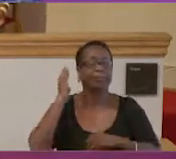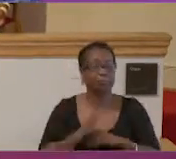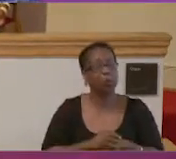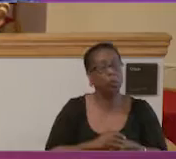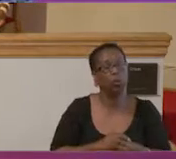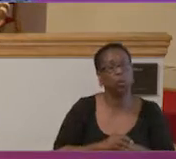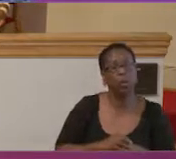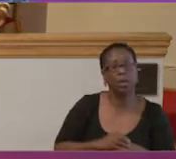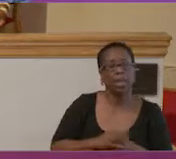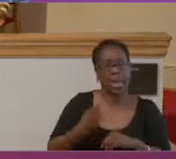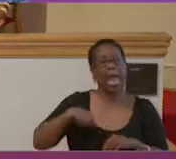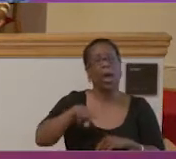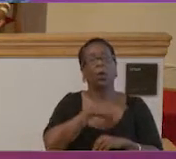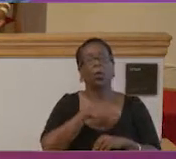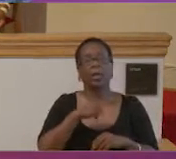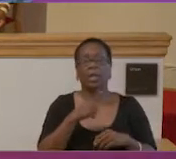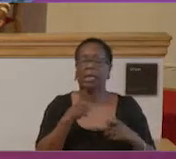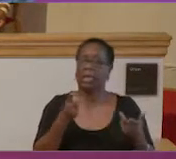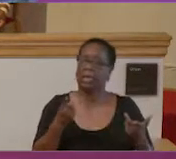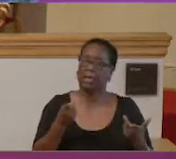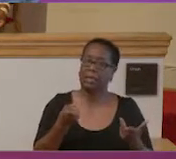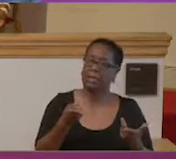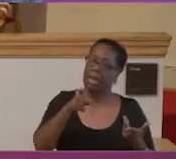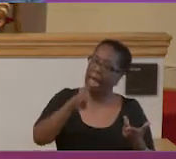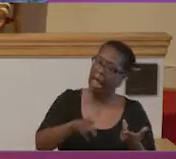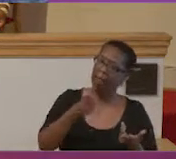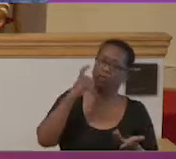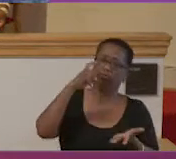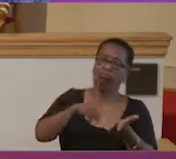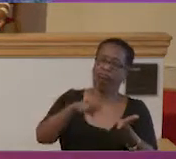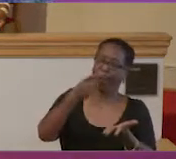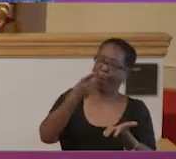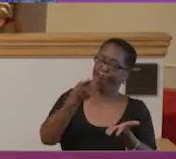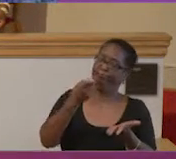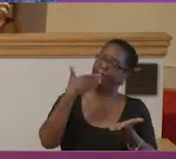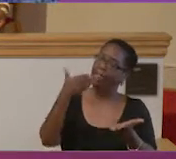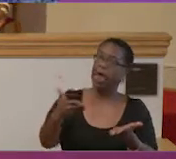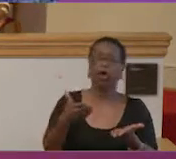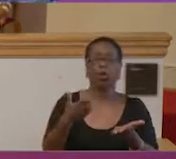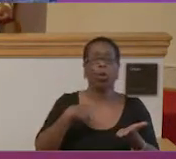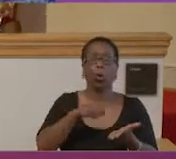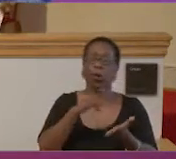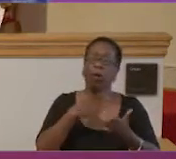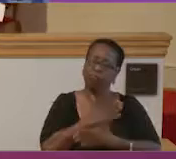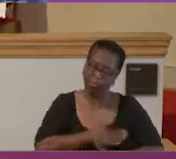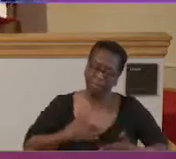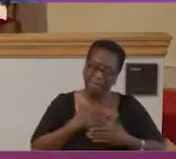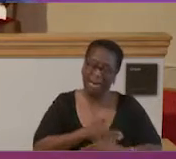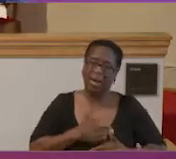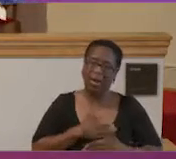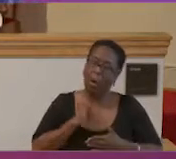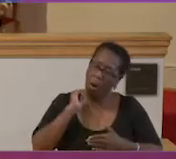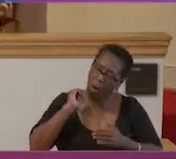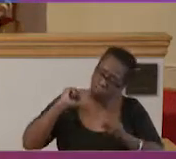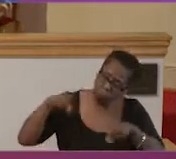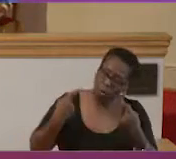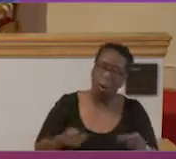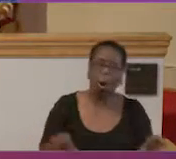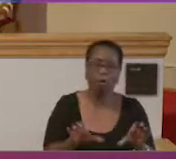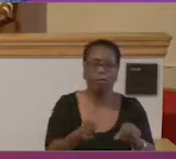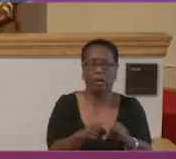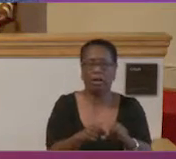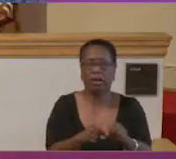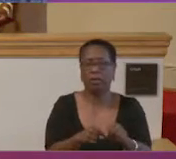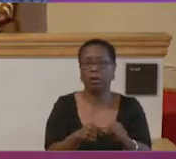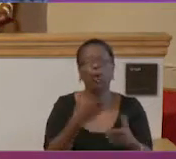And we would just be remiss if we didn't acknowledge just to say thank you. We're deeply appreciative of all we have done. I have to say,